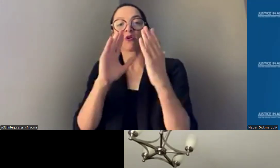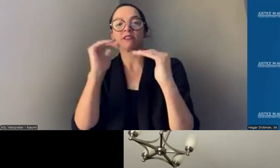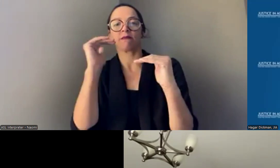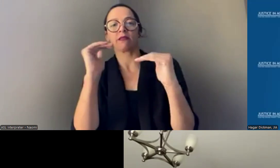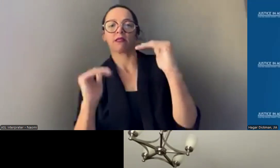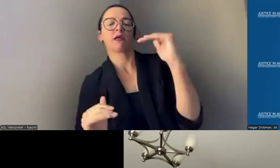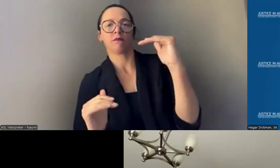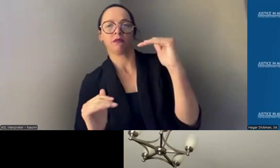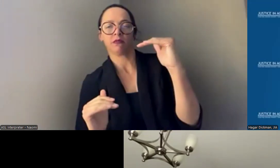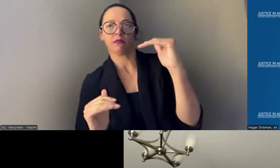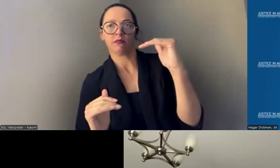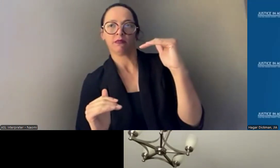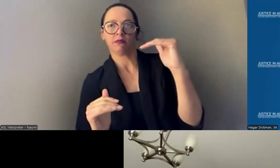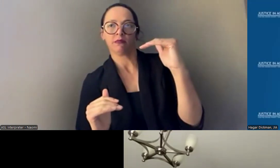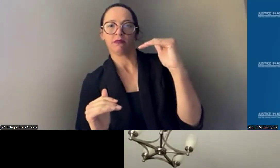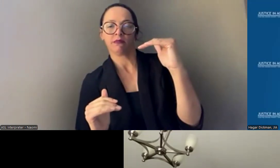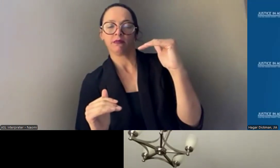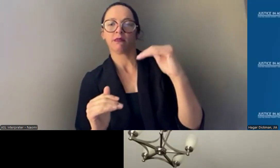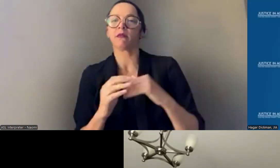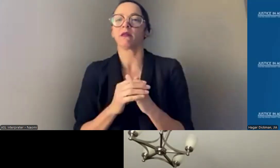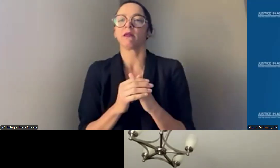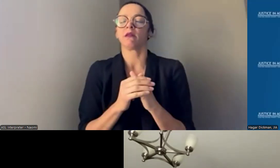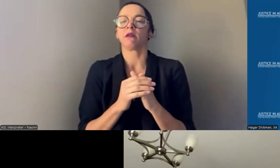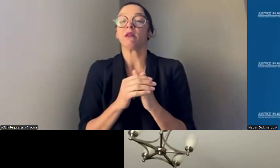Okay, particularly in IHSS,